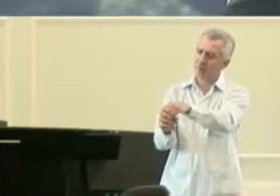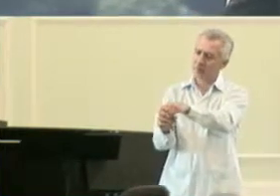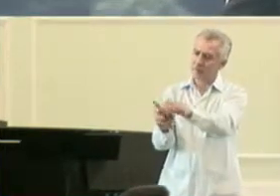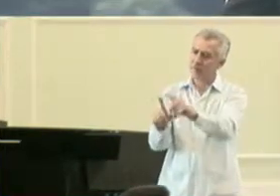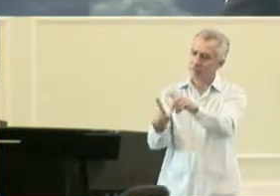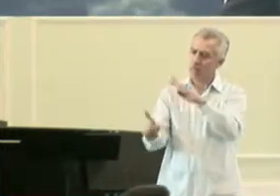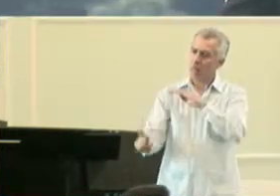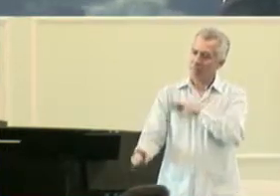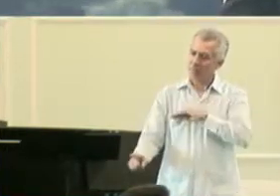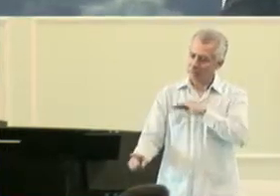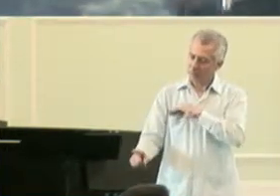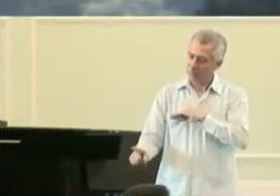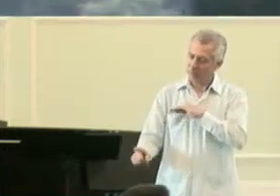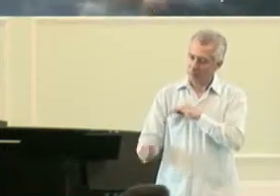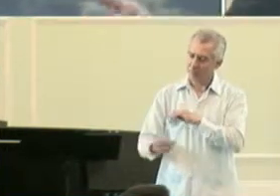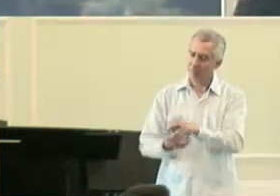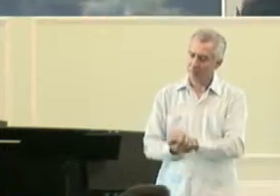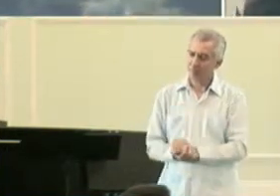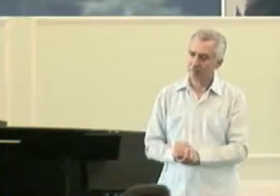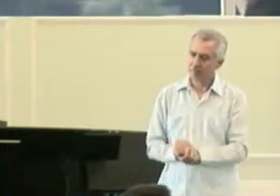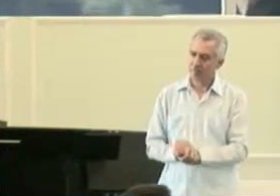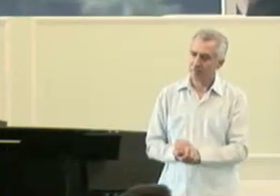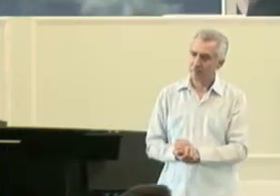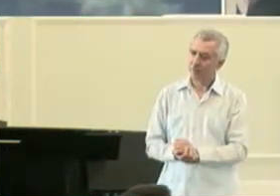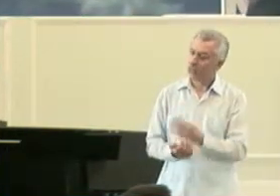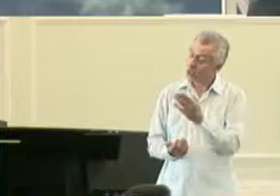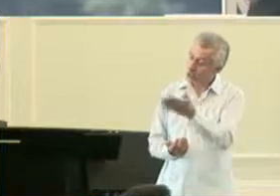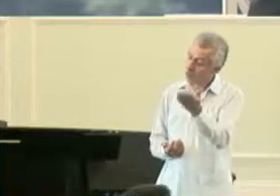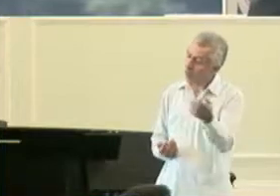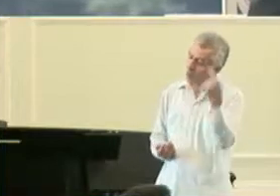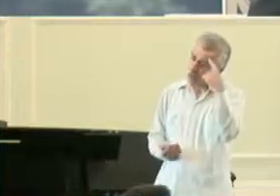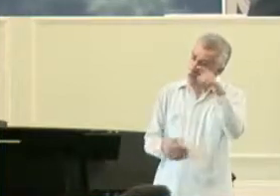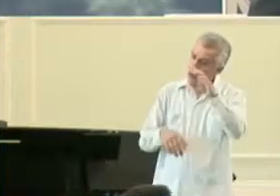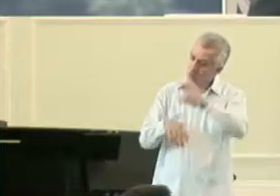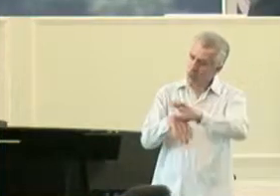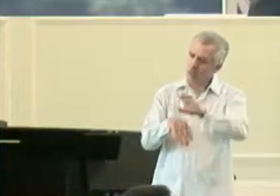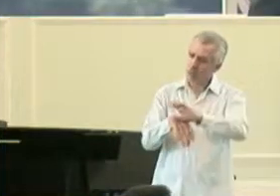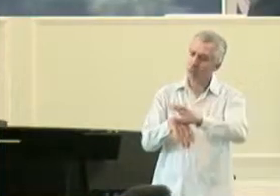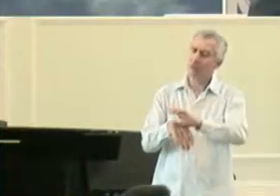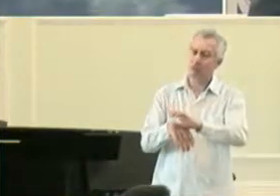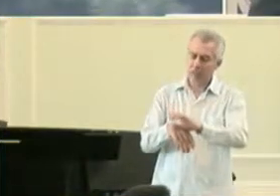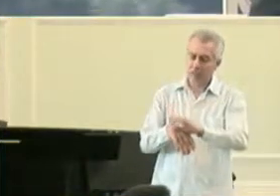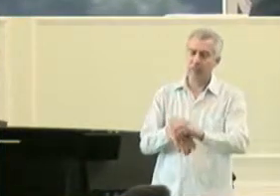mission, something for the church. Amen?